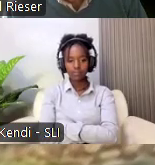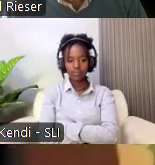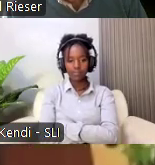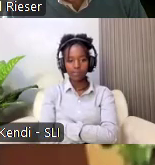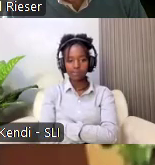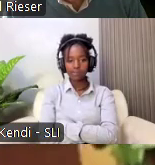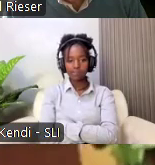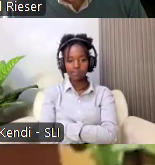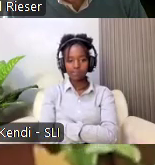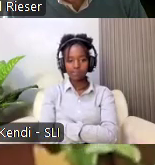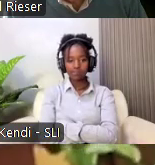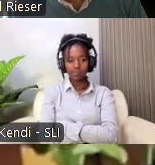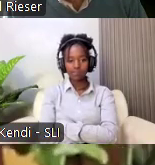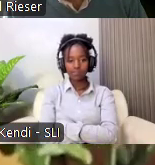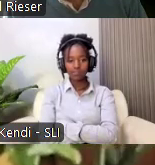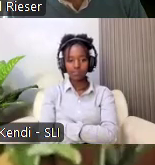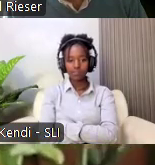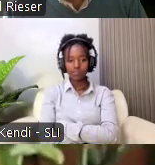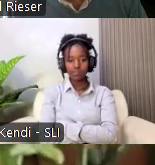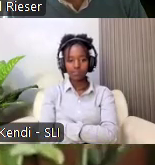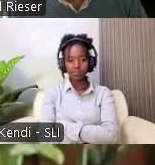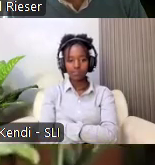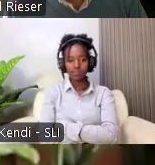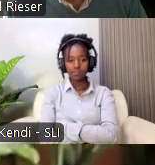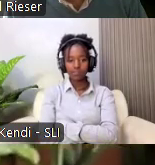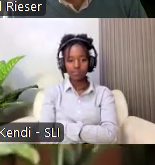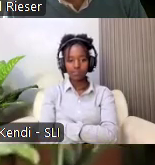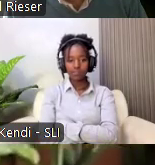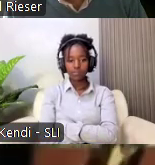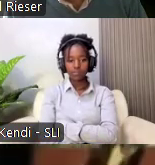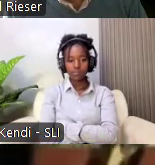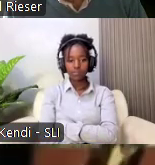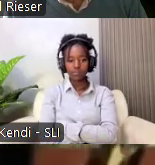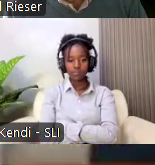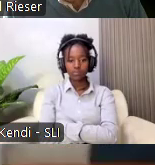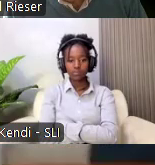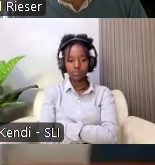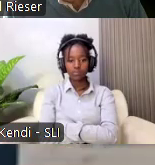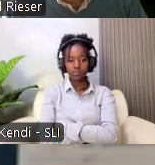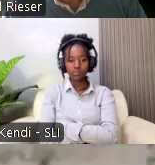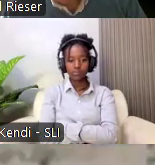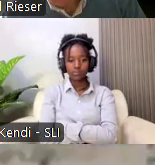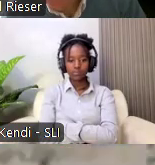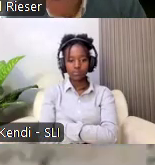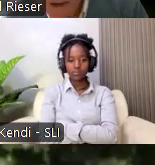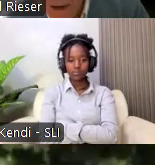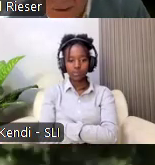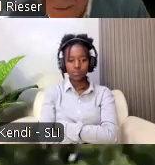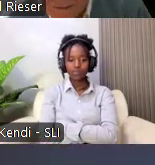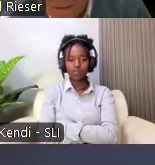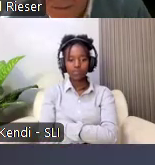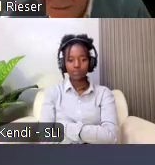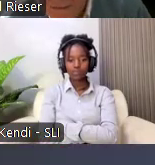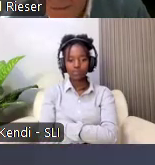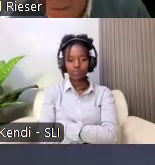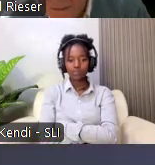disability as something that needs to be fixed or cured. It centers the problem on the person's body, viewing us through the